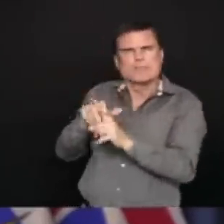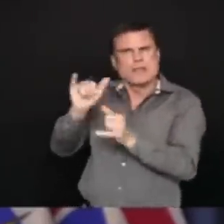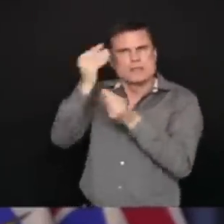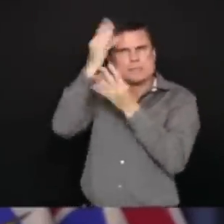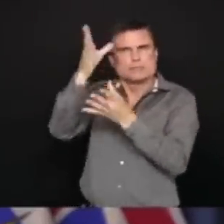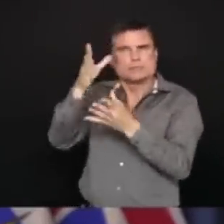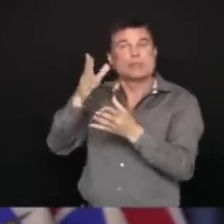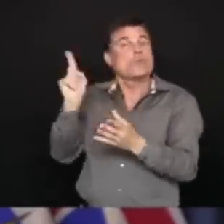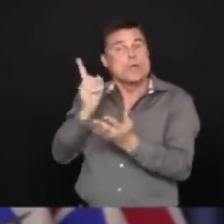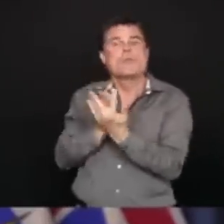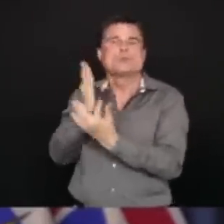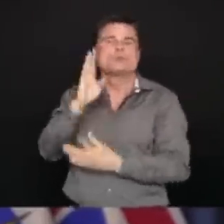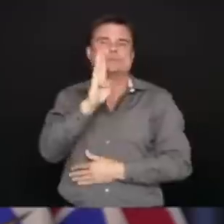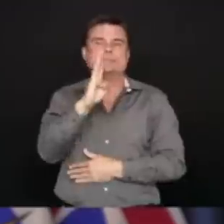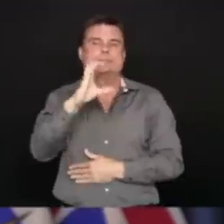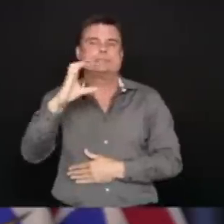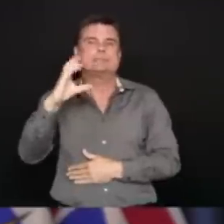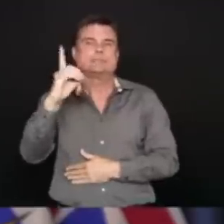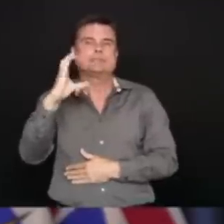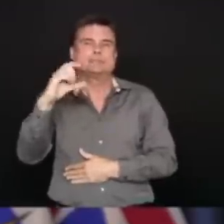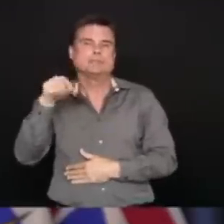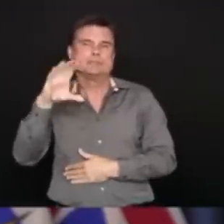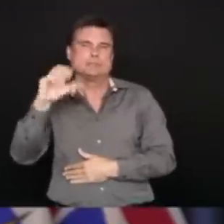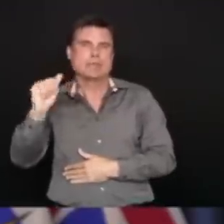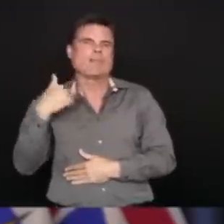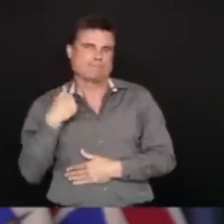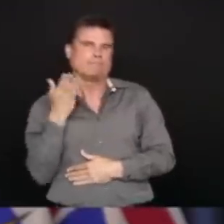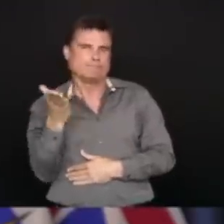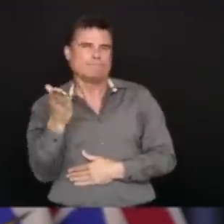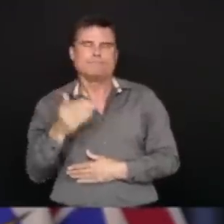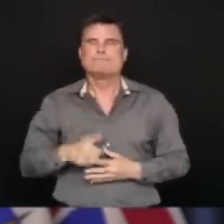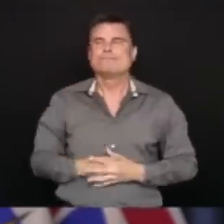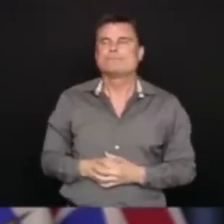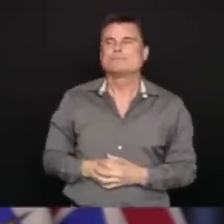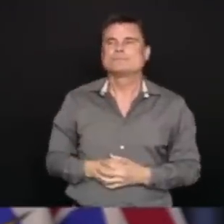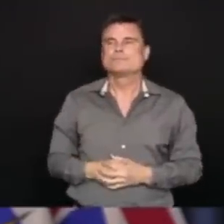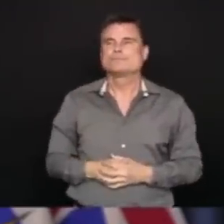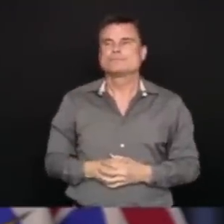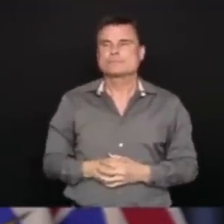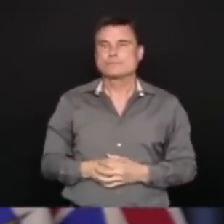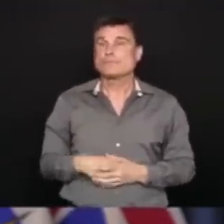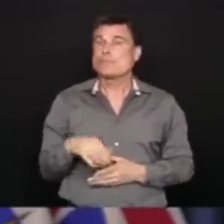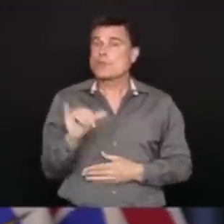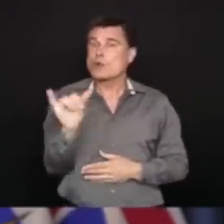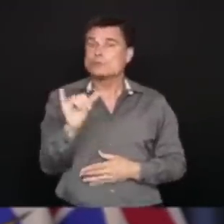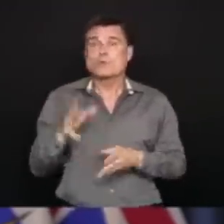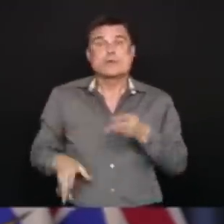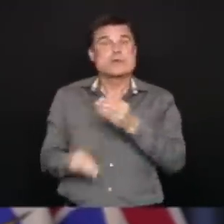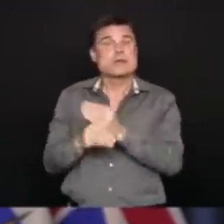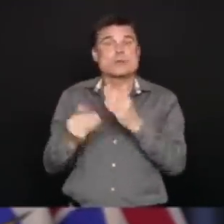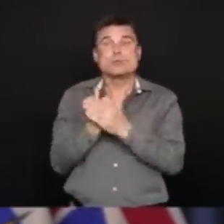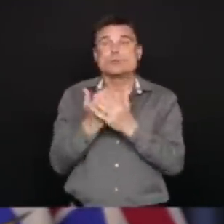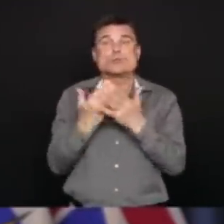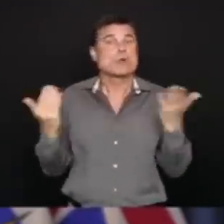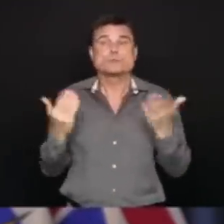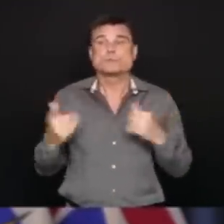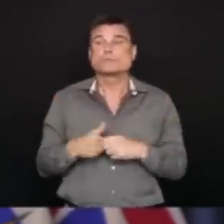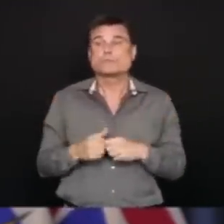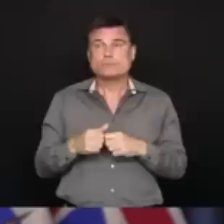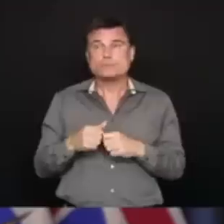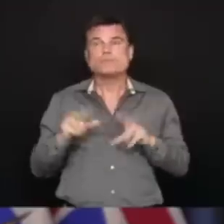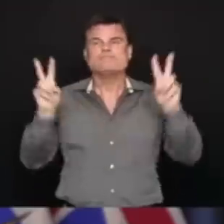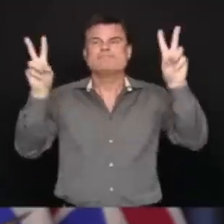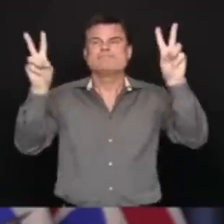our media briefings. There's also a new search bot, which is something new to me, but I understand now that it can help us